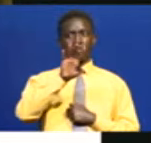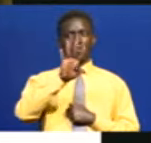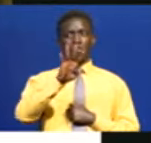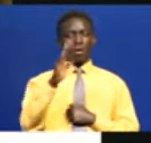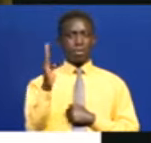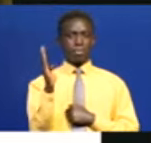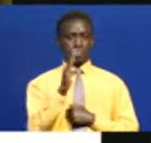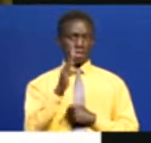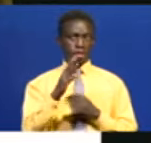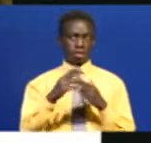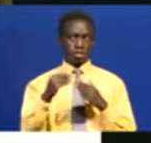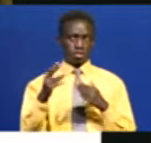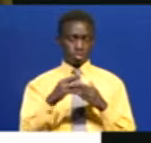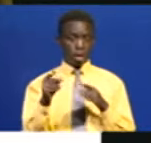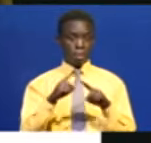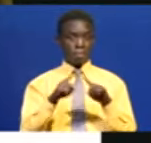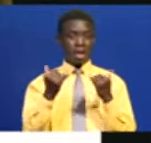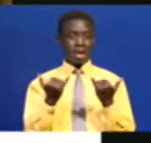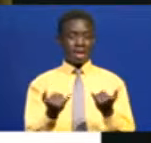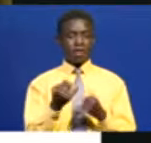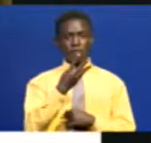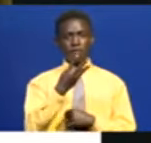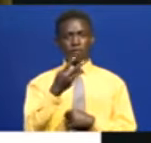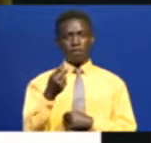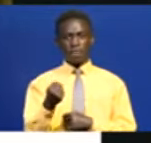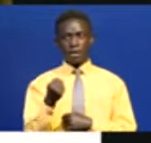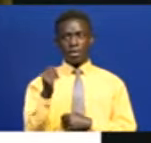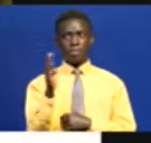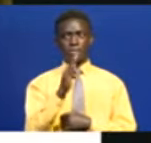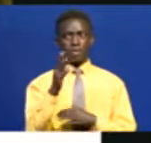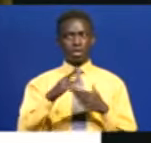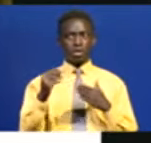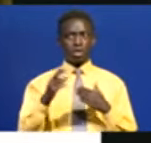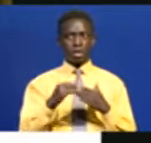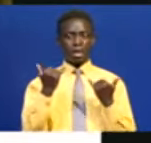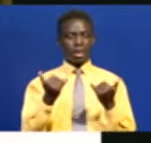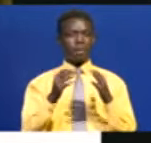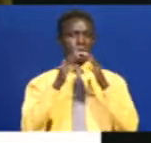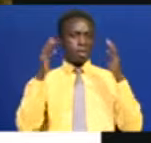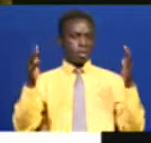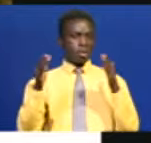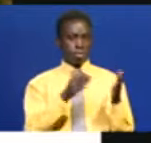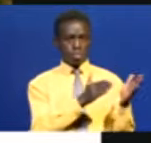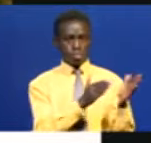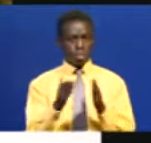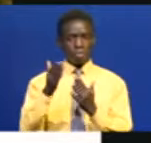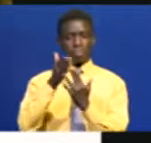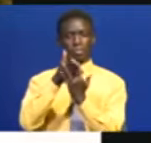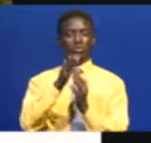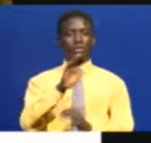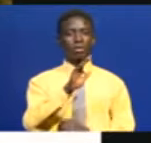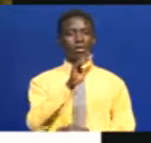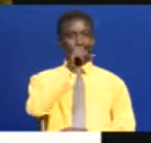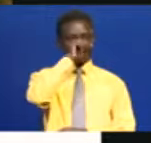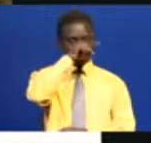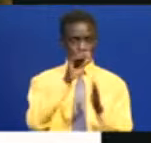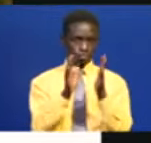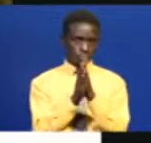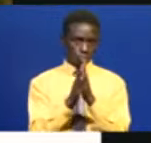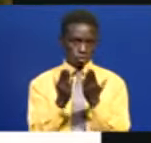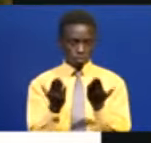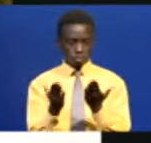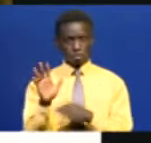$5.4 billion, but now $45 billion is very good opportunity between Turkey and Africa. And now